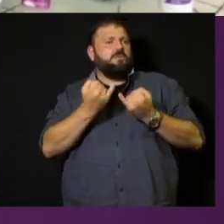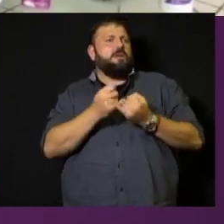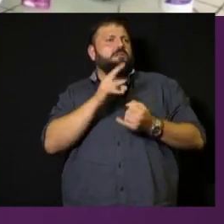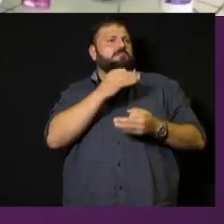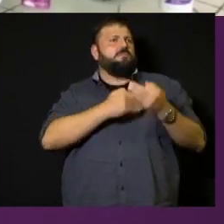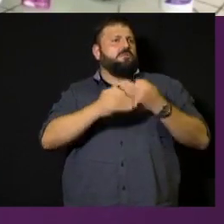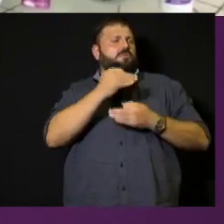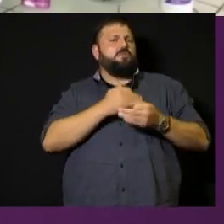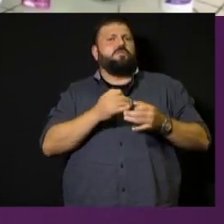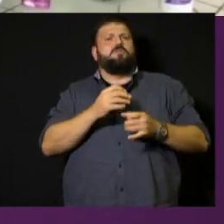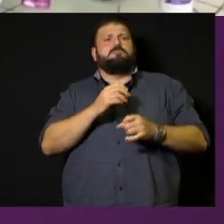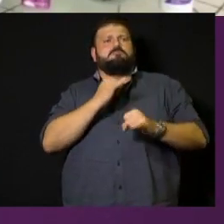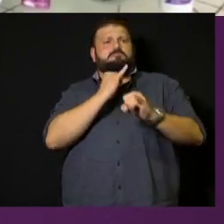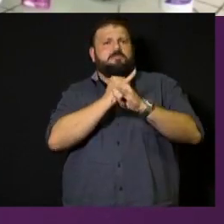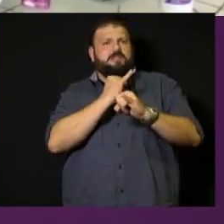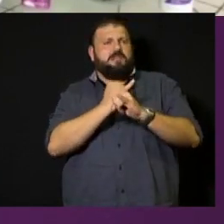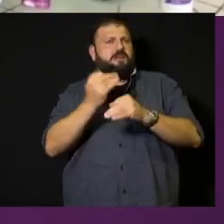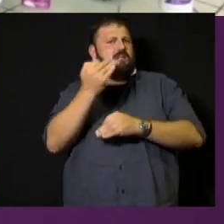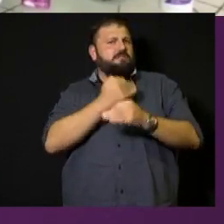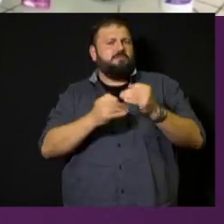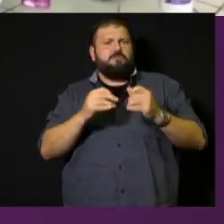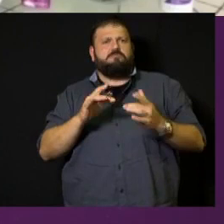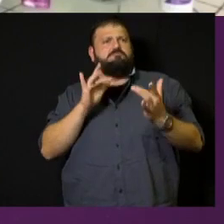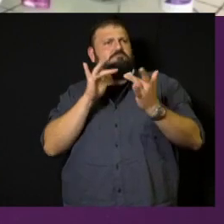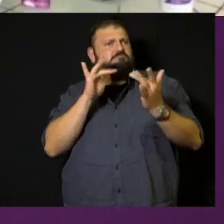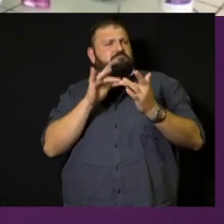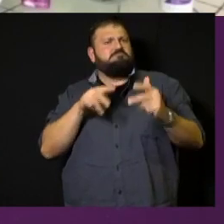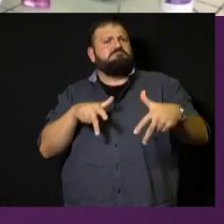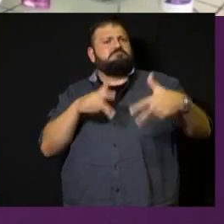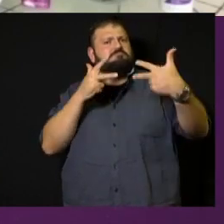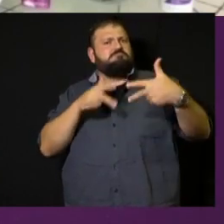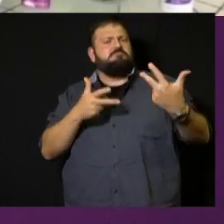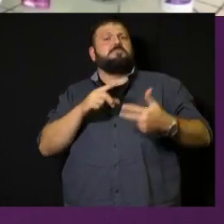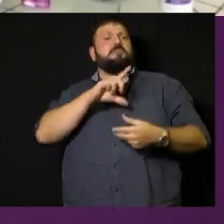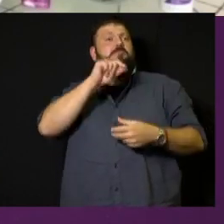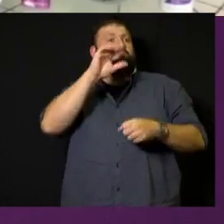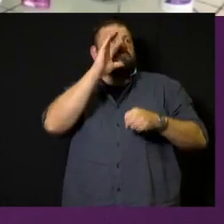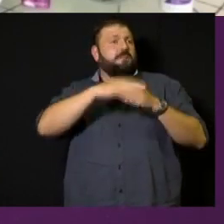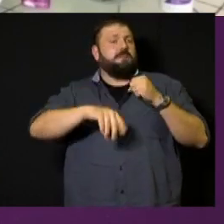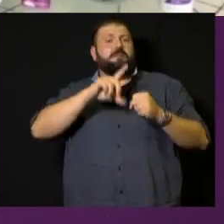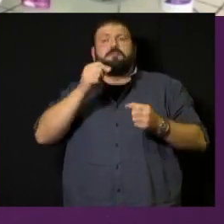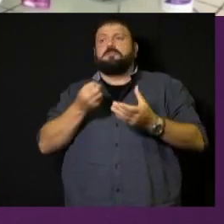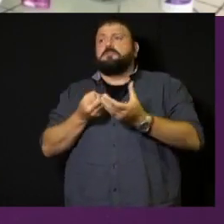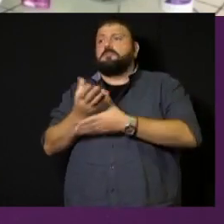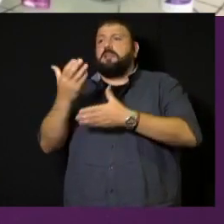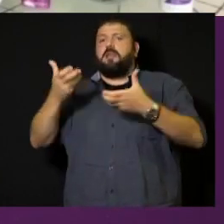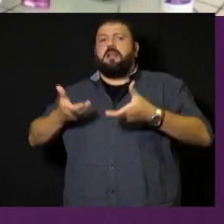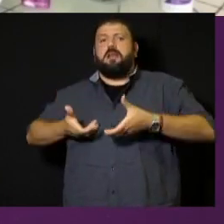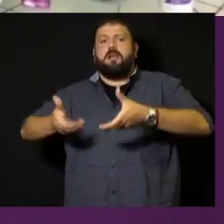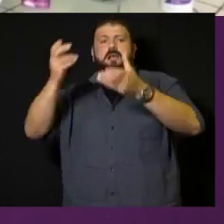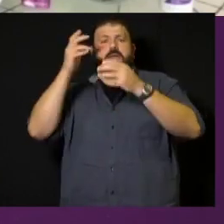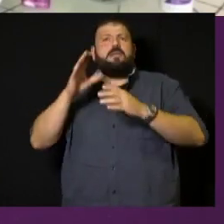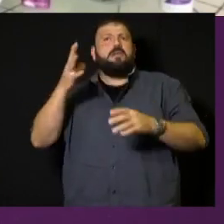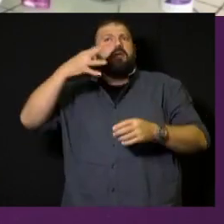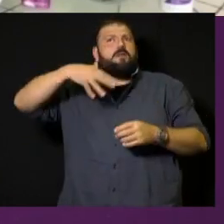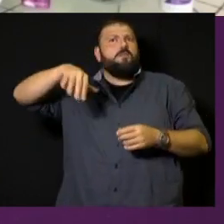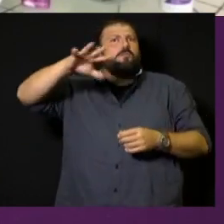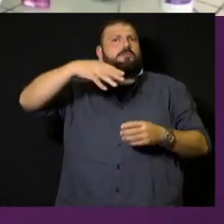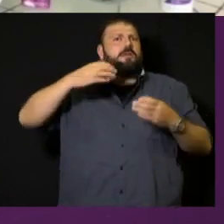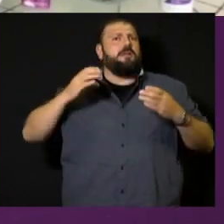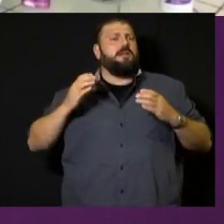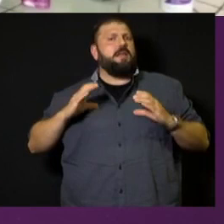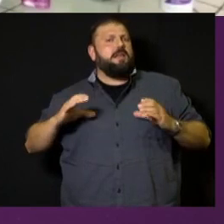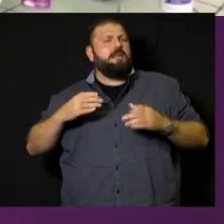and online business centers. Once we finish the presentation, we would go to the street,